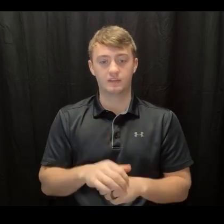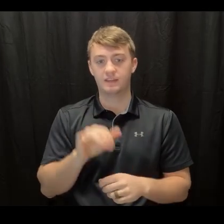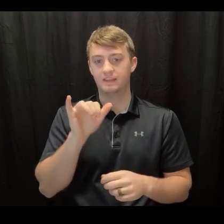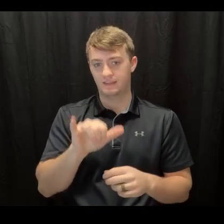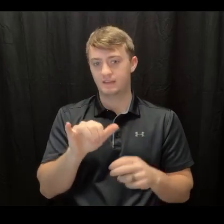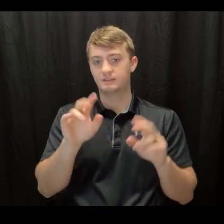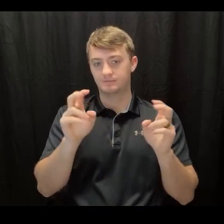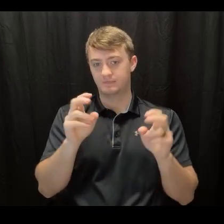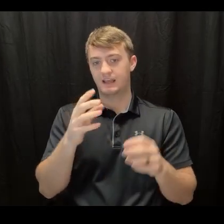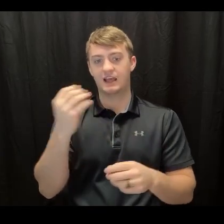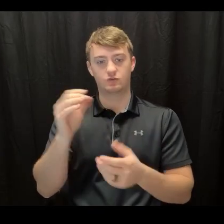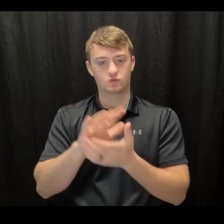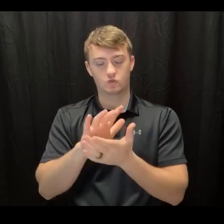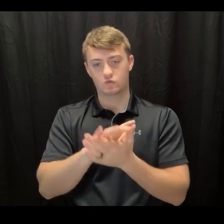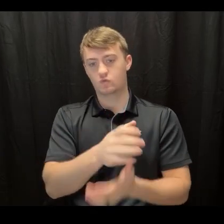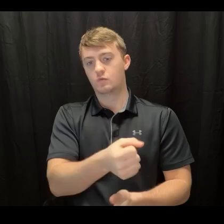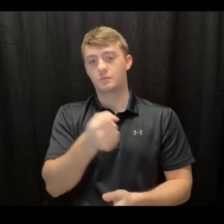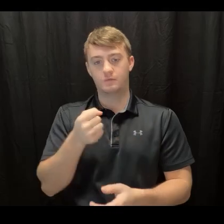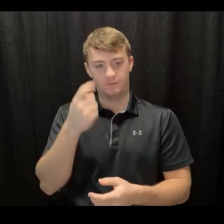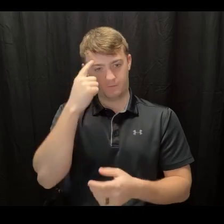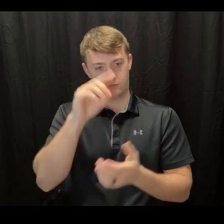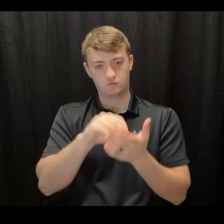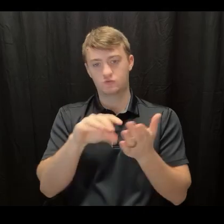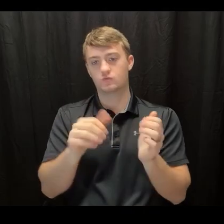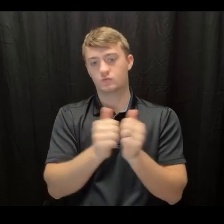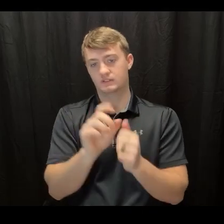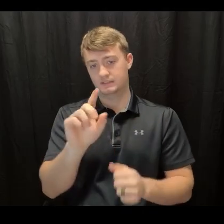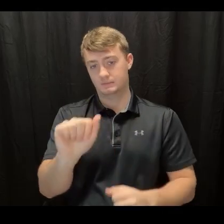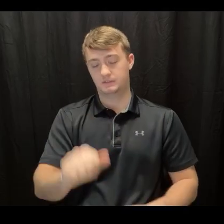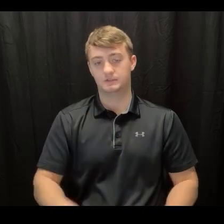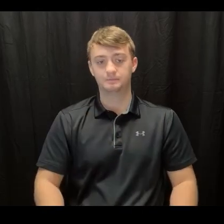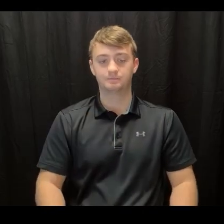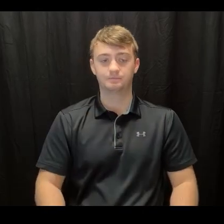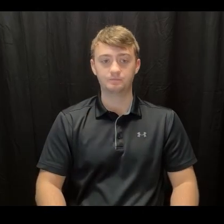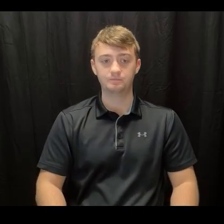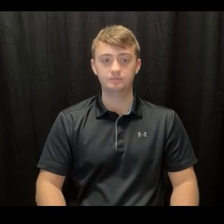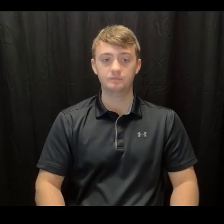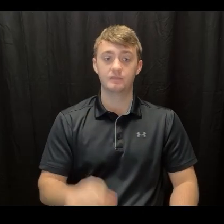this is considered an out-of-school removal for students with disabilities.